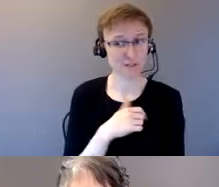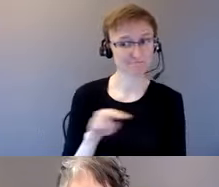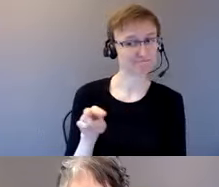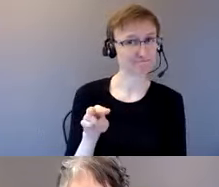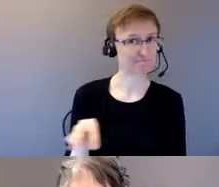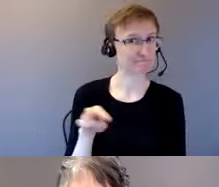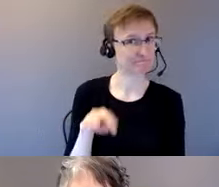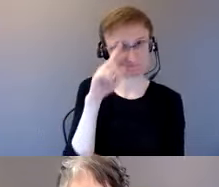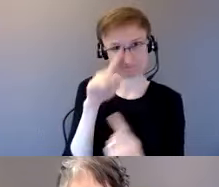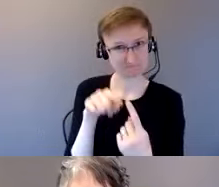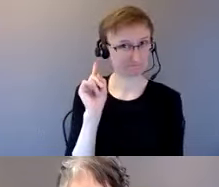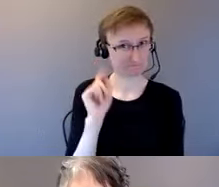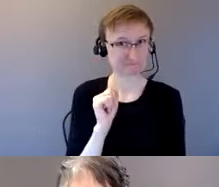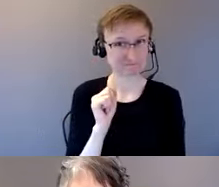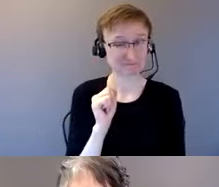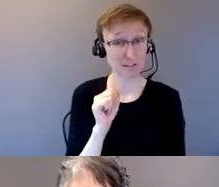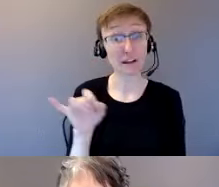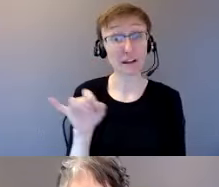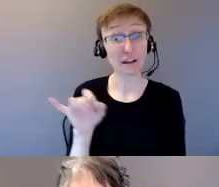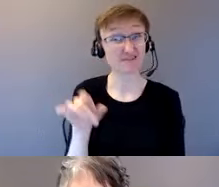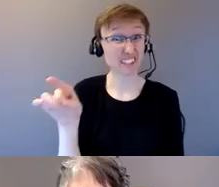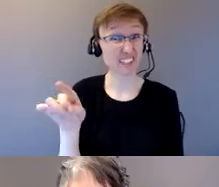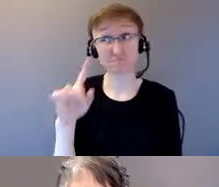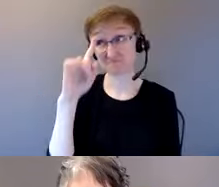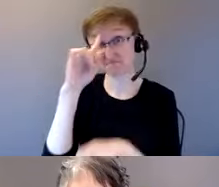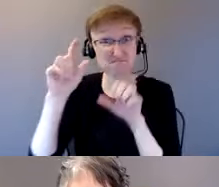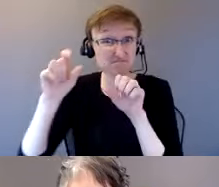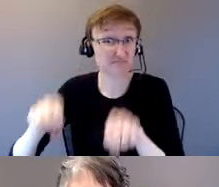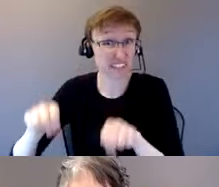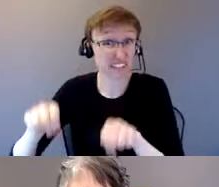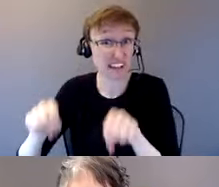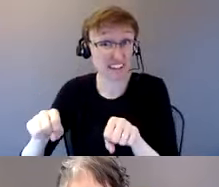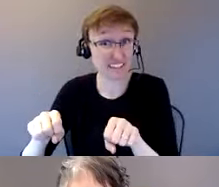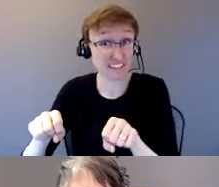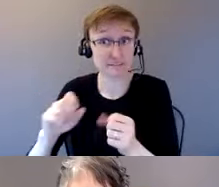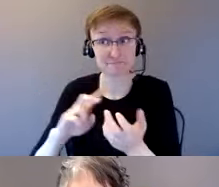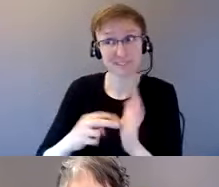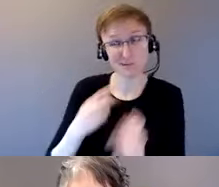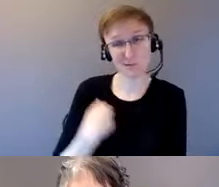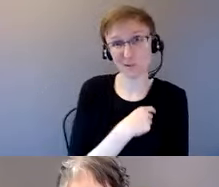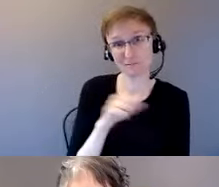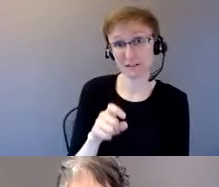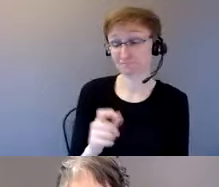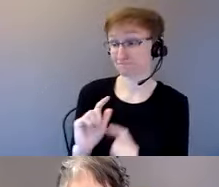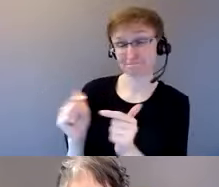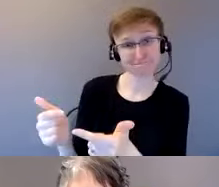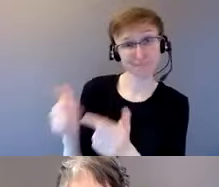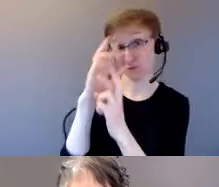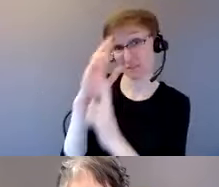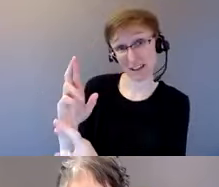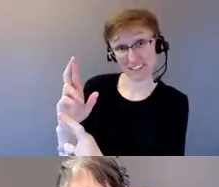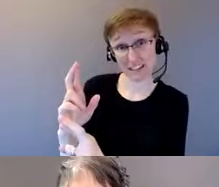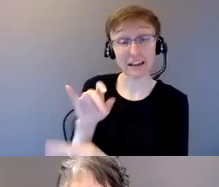wisdom. And we have an obligation to respect choices and the right to live at risk if they understand the risks